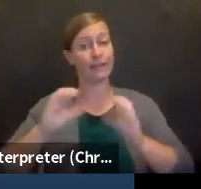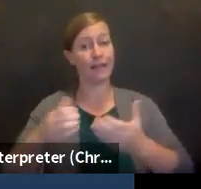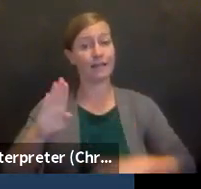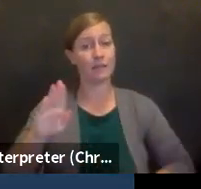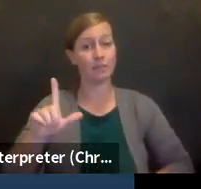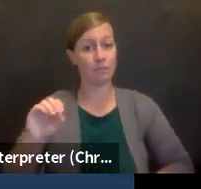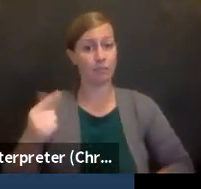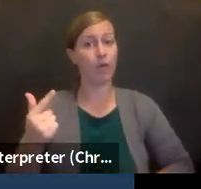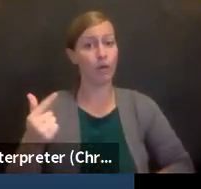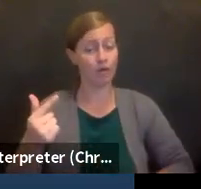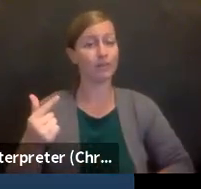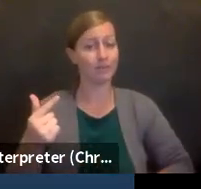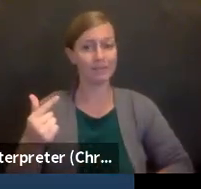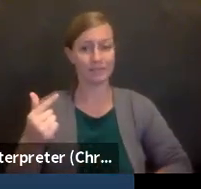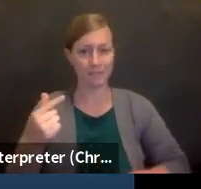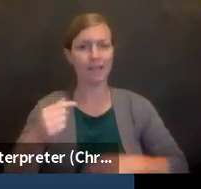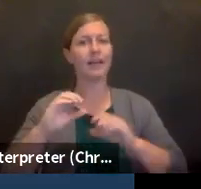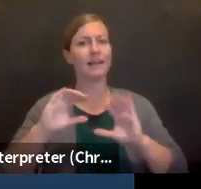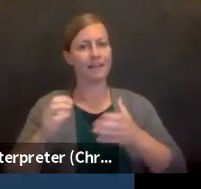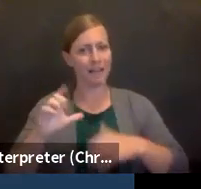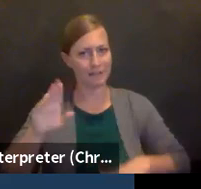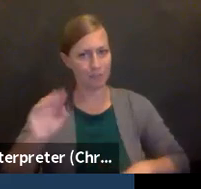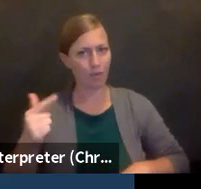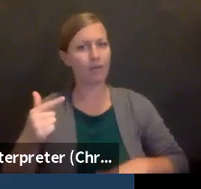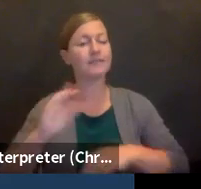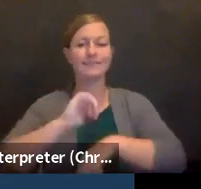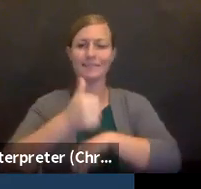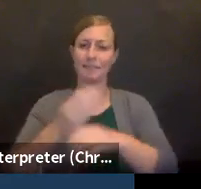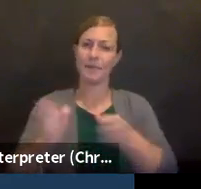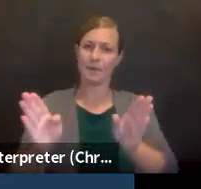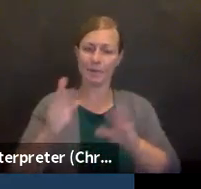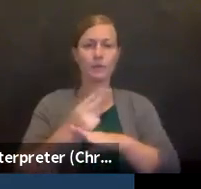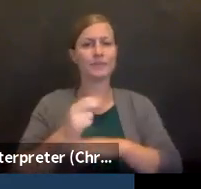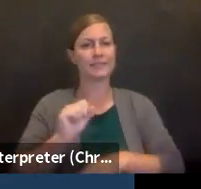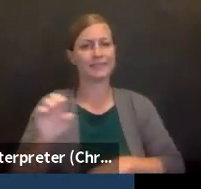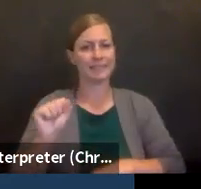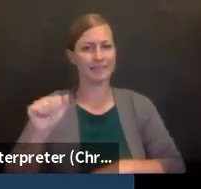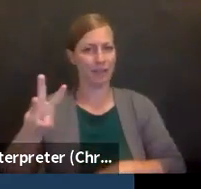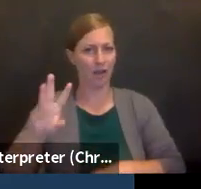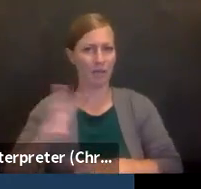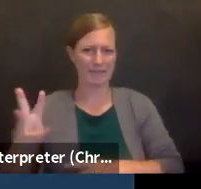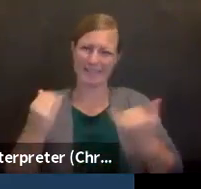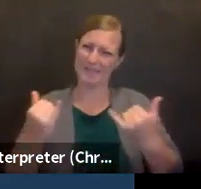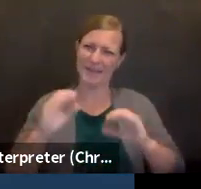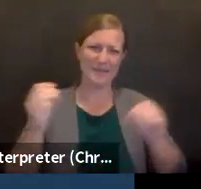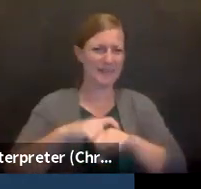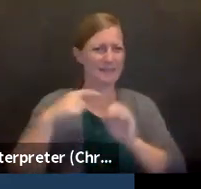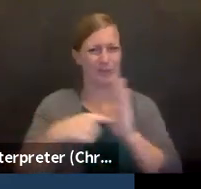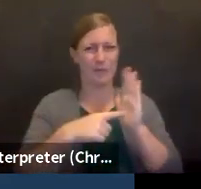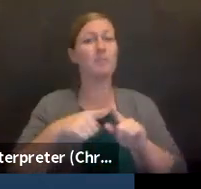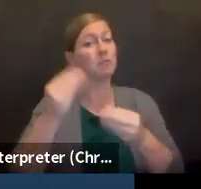You can turn on a class blog and it allows you to set up a public one using the Seesaw website. I don't have time to do that today, but it's